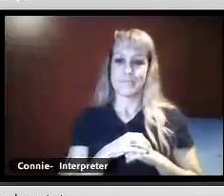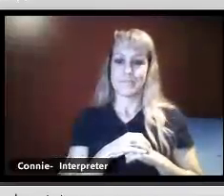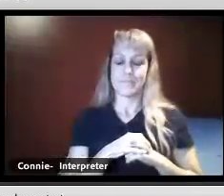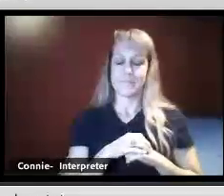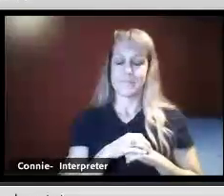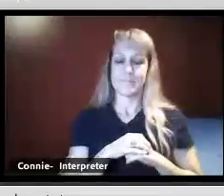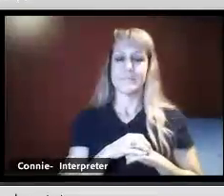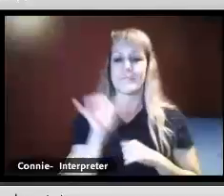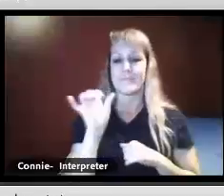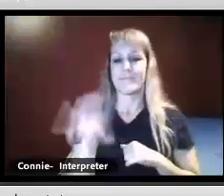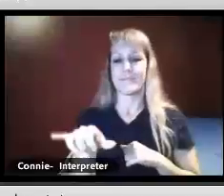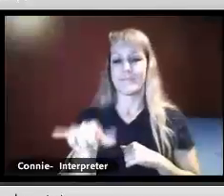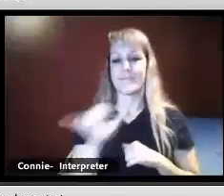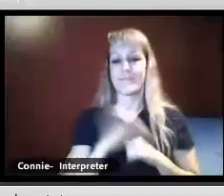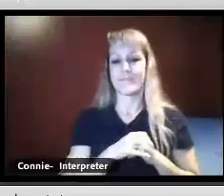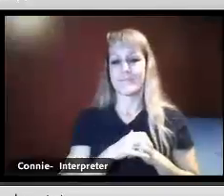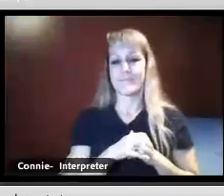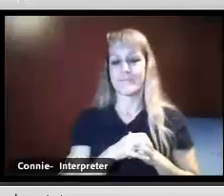there we have it.